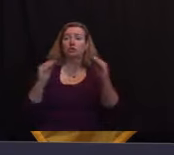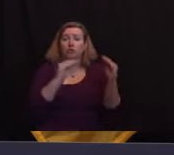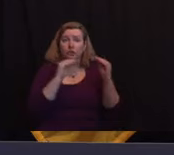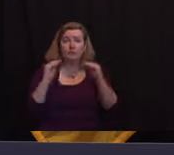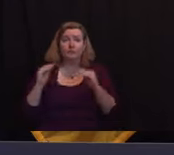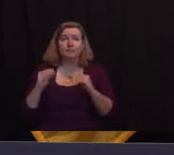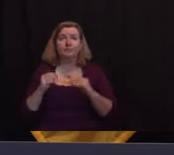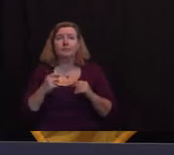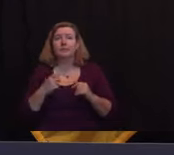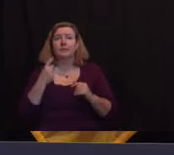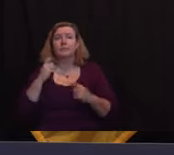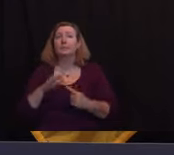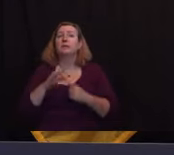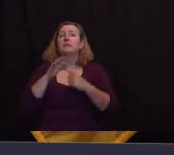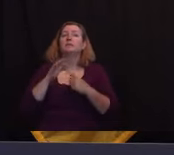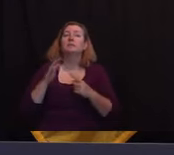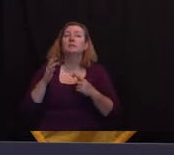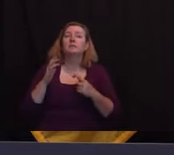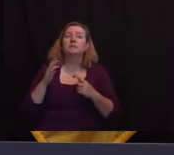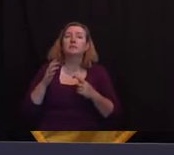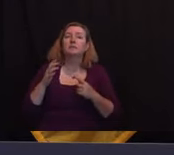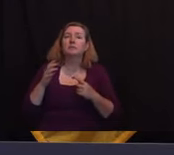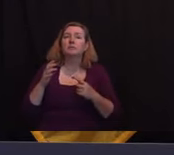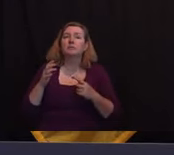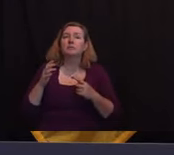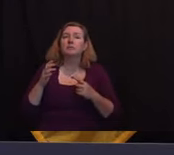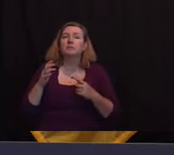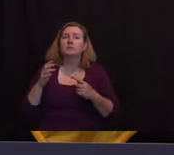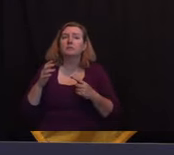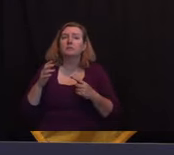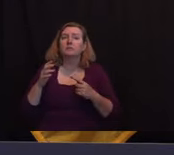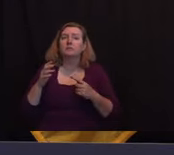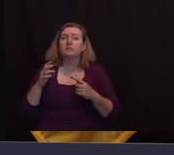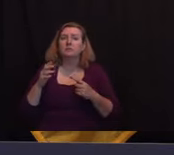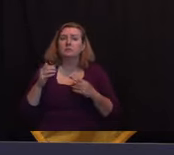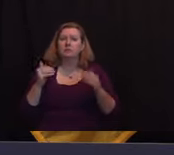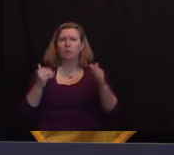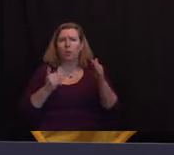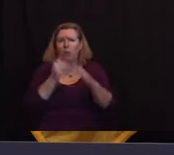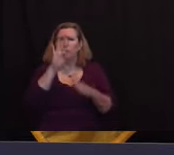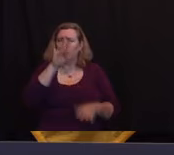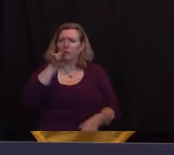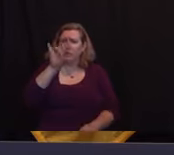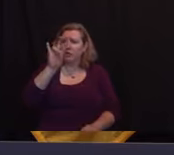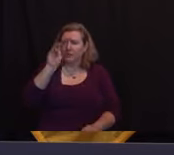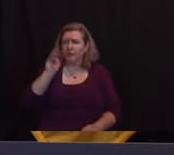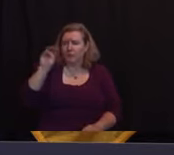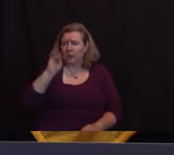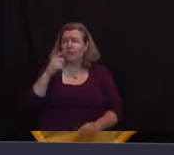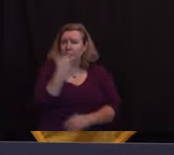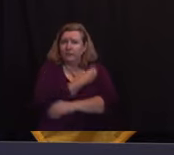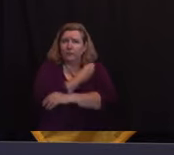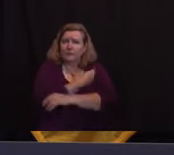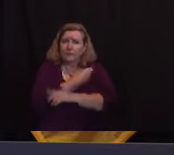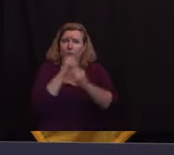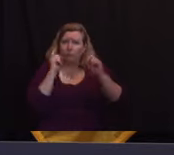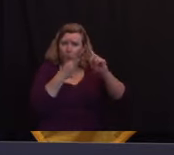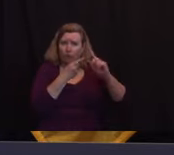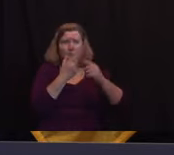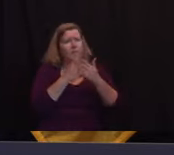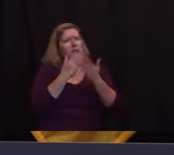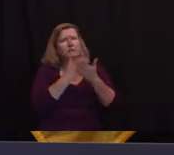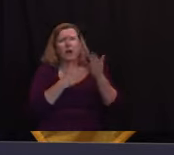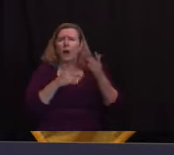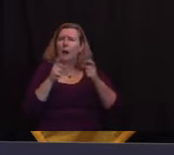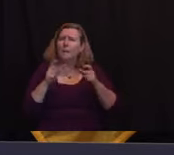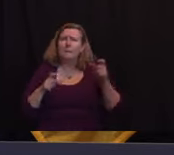and especially today. We're very close to the 4.7 million target. And yet some people, as you pointed out